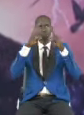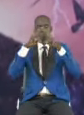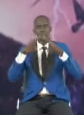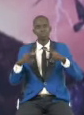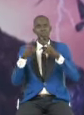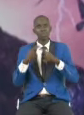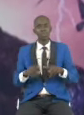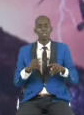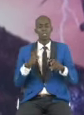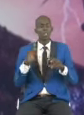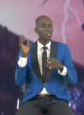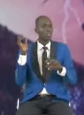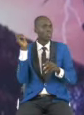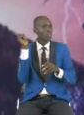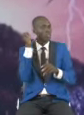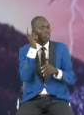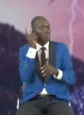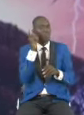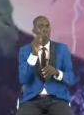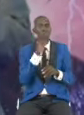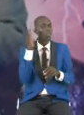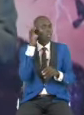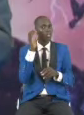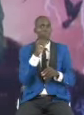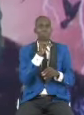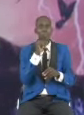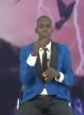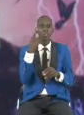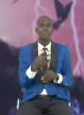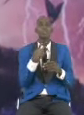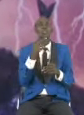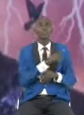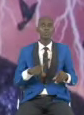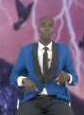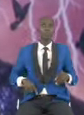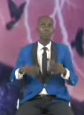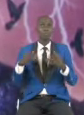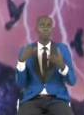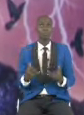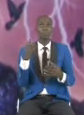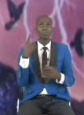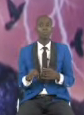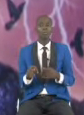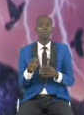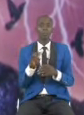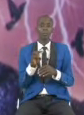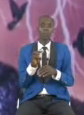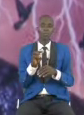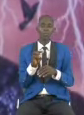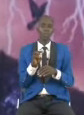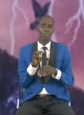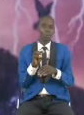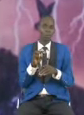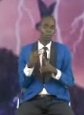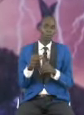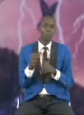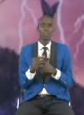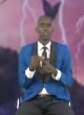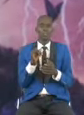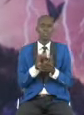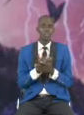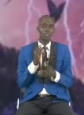the voice of the Lord. But now, the message that keeps us going on, and the message that sustains